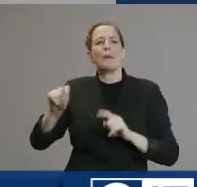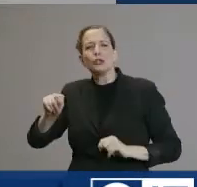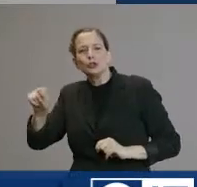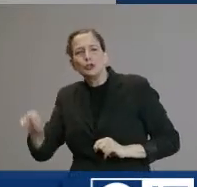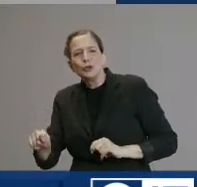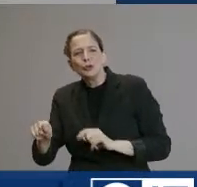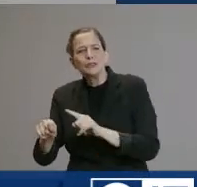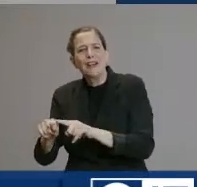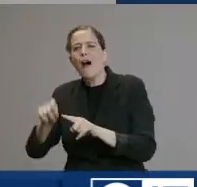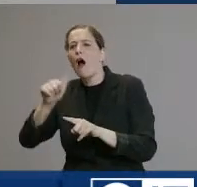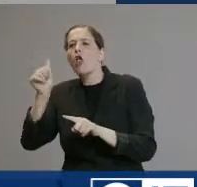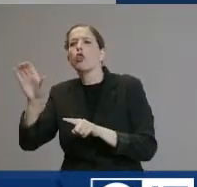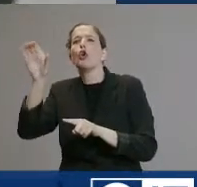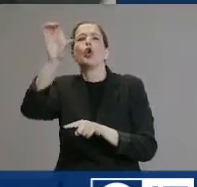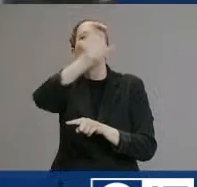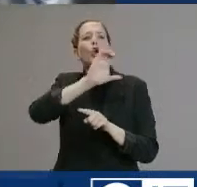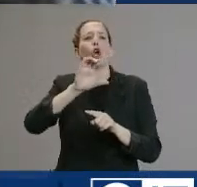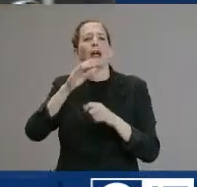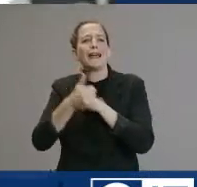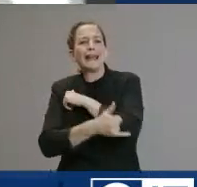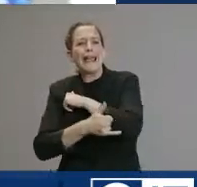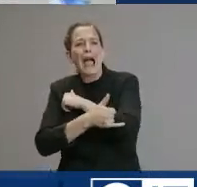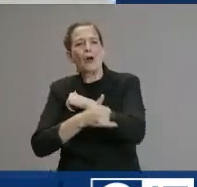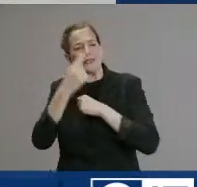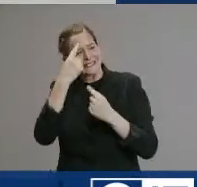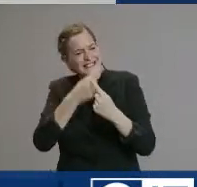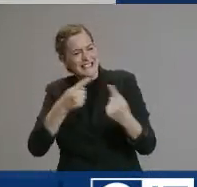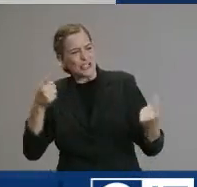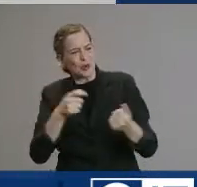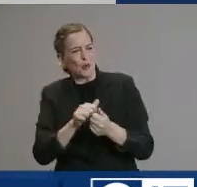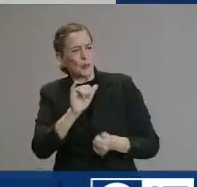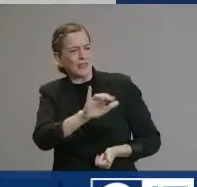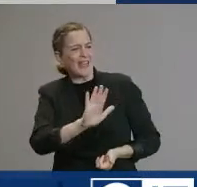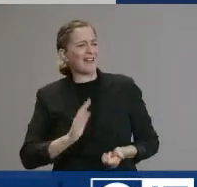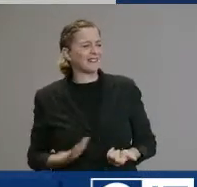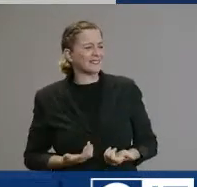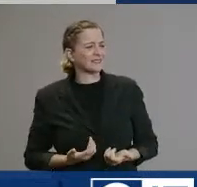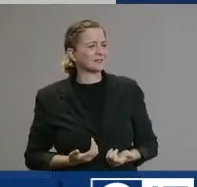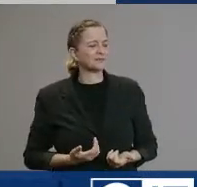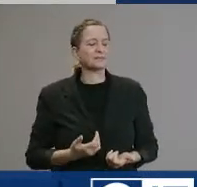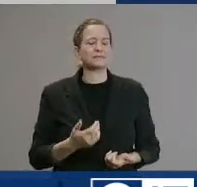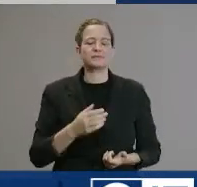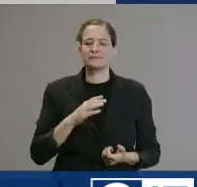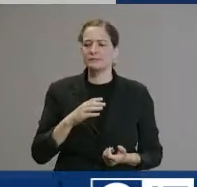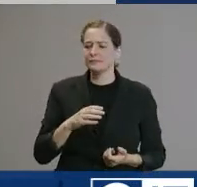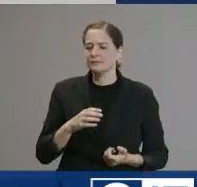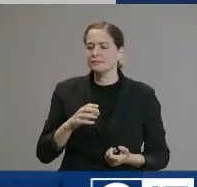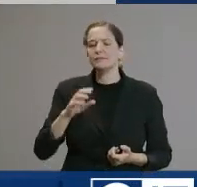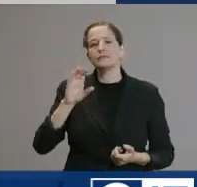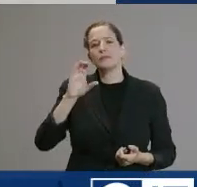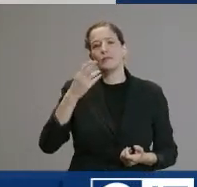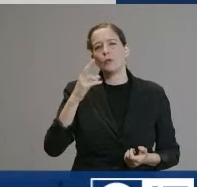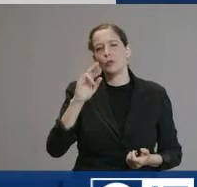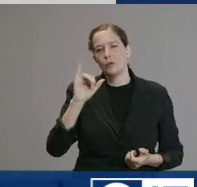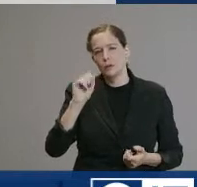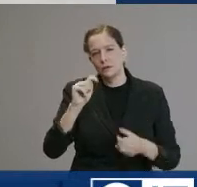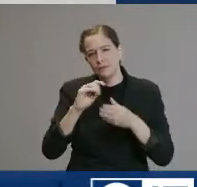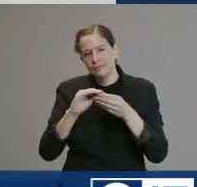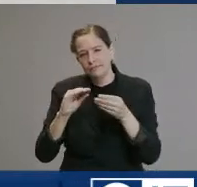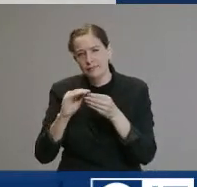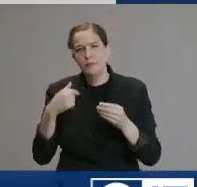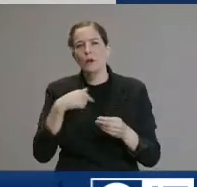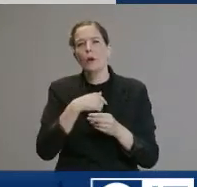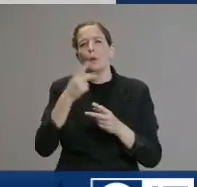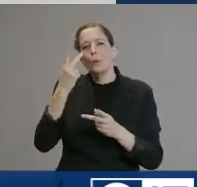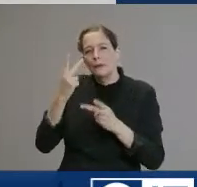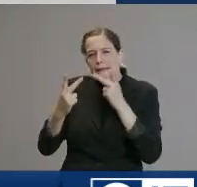public health perspective, Doctor? So as we look at the hot spots around, we know that there are a couple of areas where we are seeing increased cases.